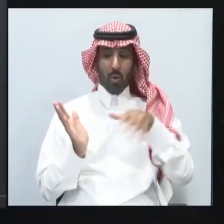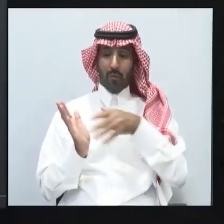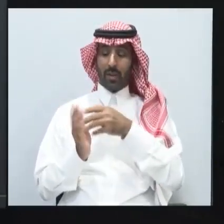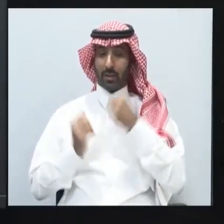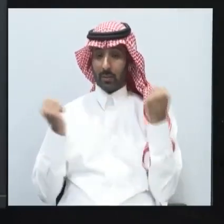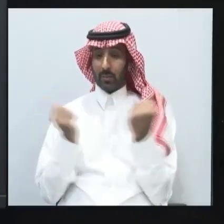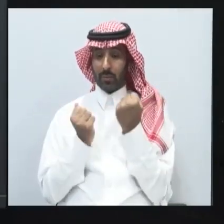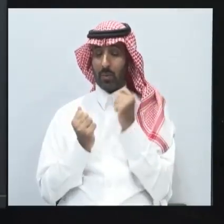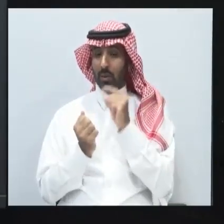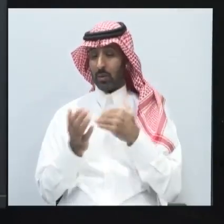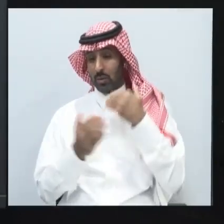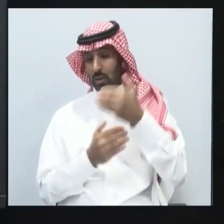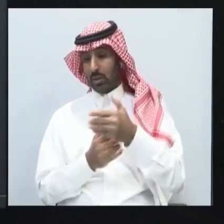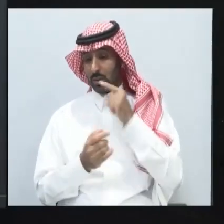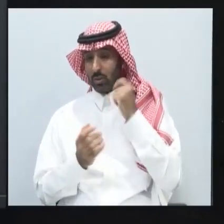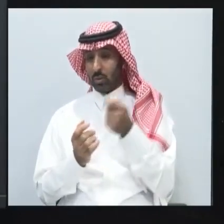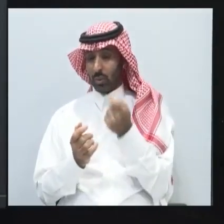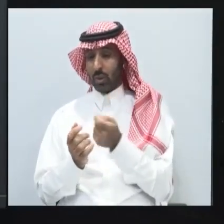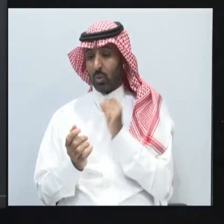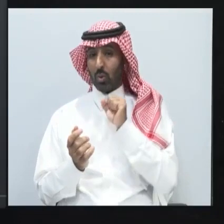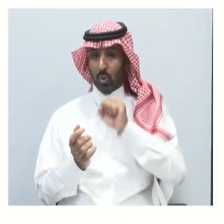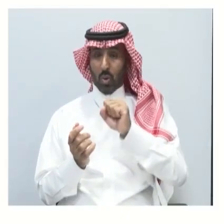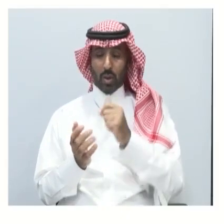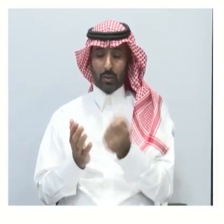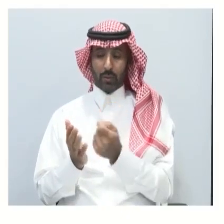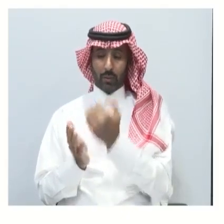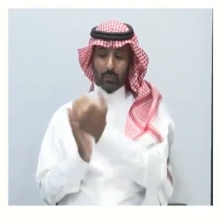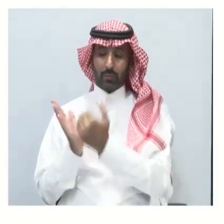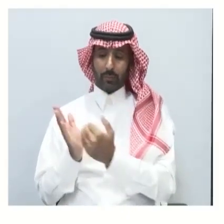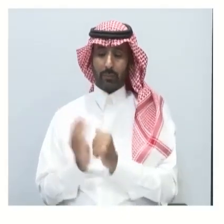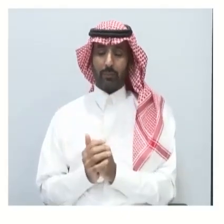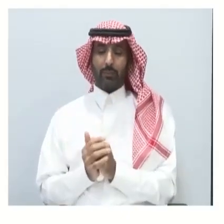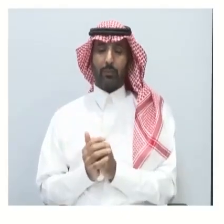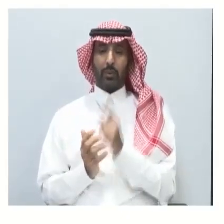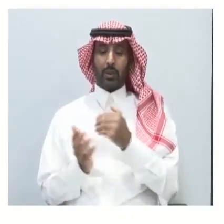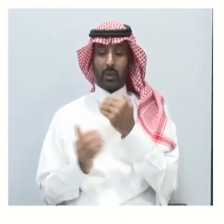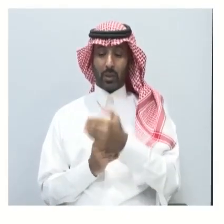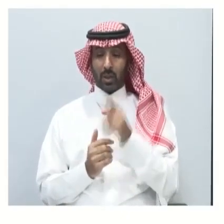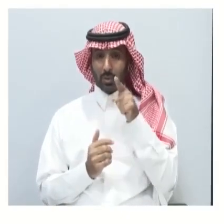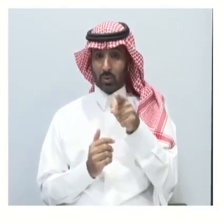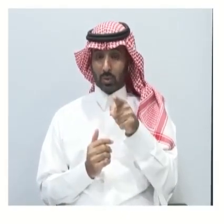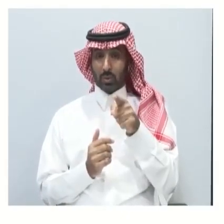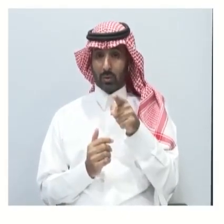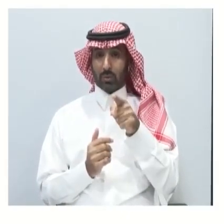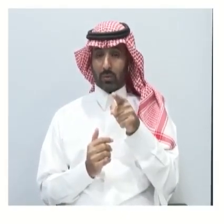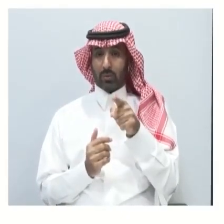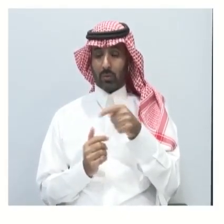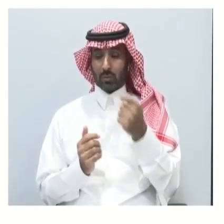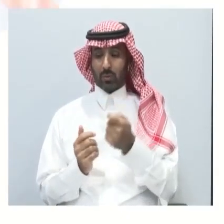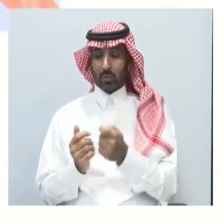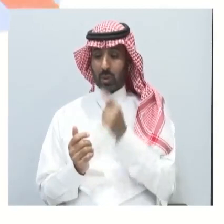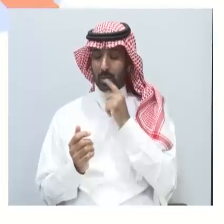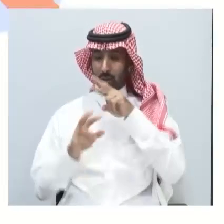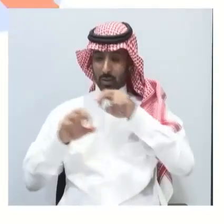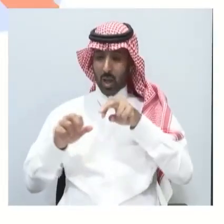tasks prepare you to write your own essay that we are going to do, inshallah. So now it is your turn. You are going to